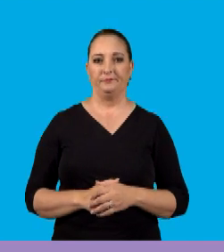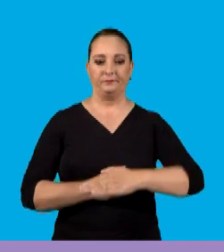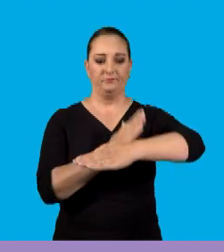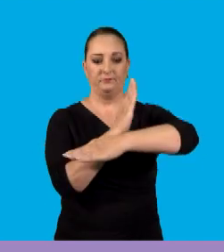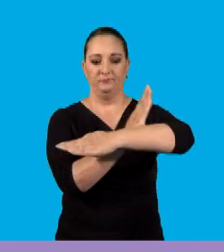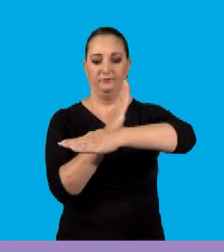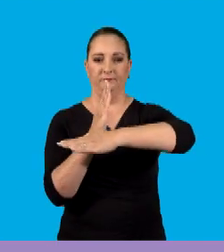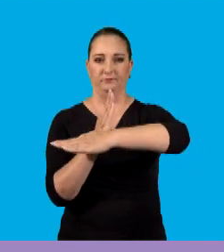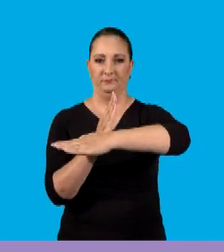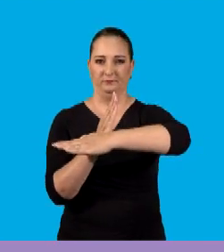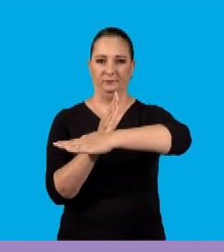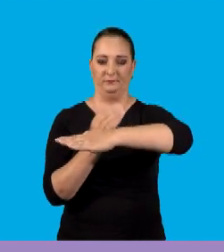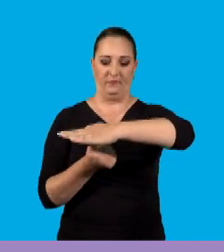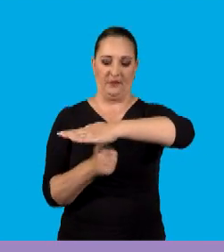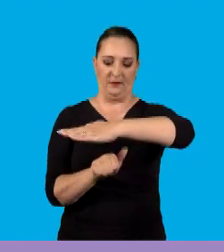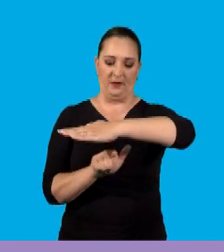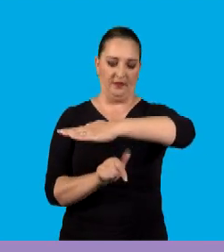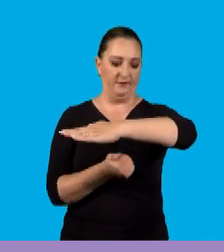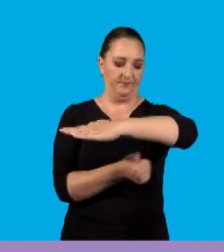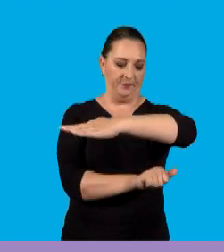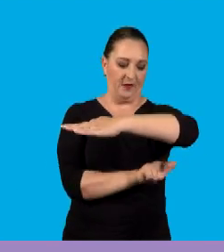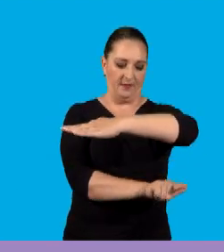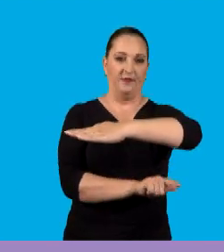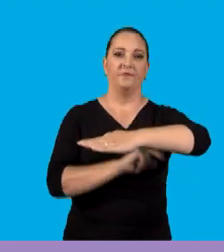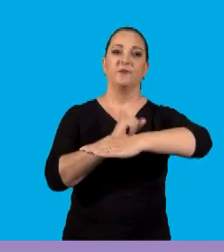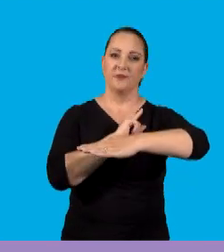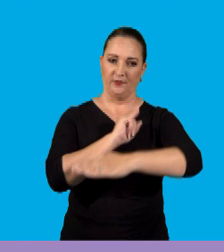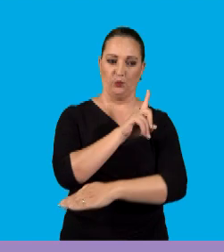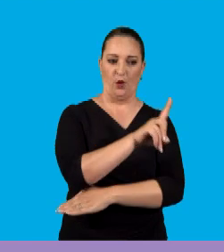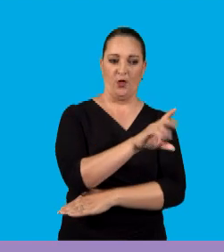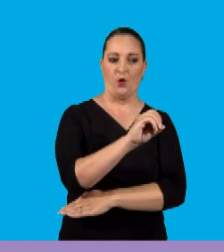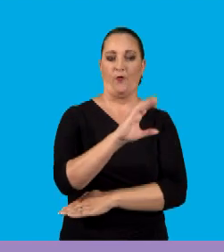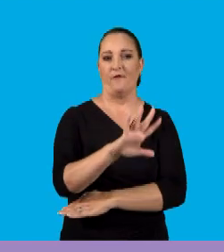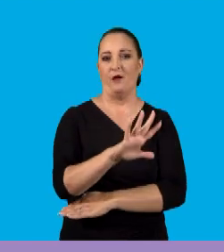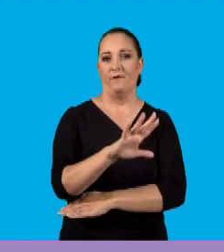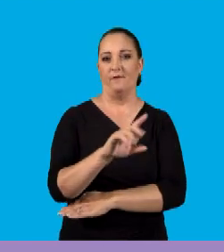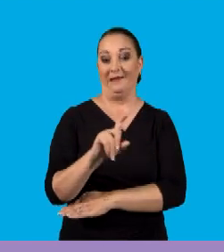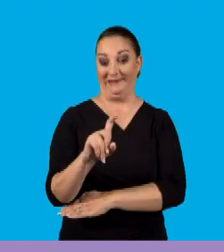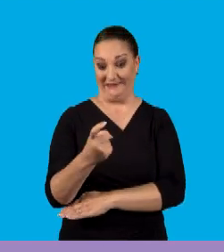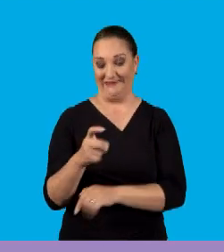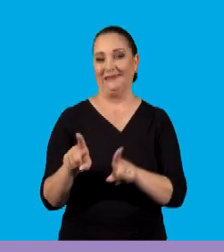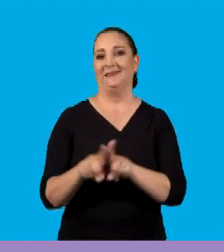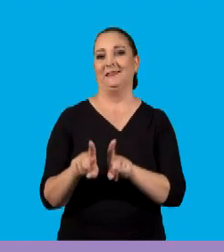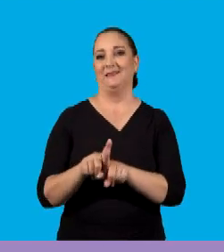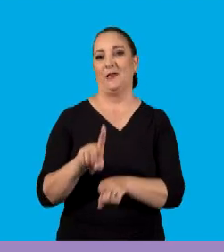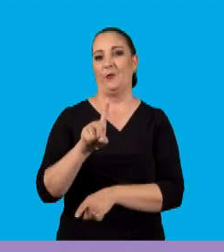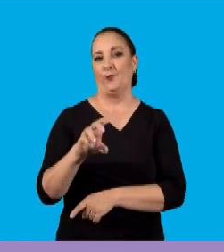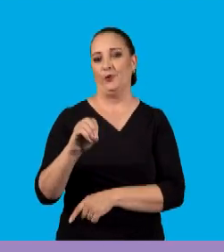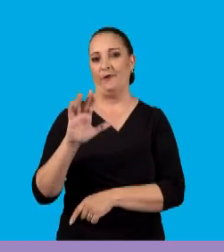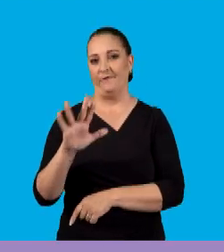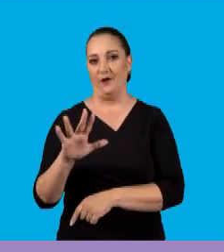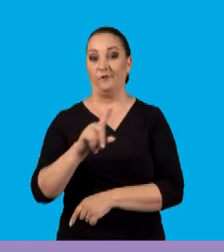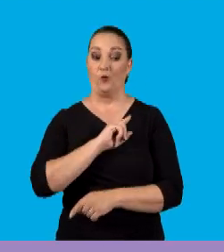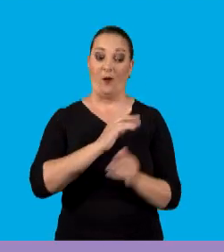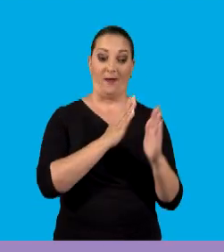On the left-hand side of the parallel lines. Therefore, angle X equals to 105